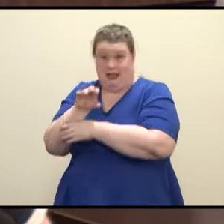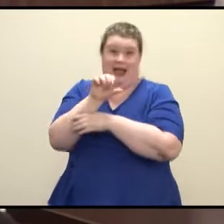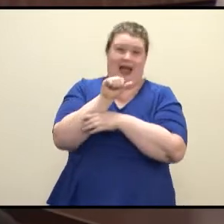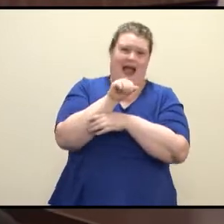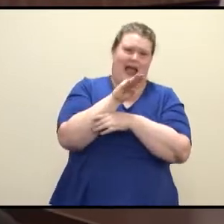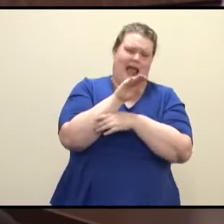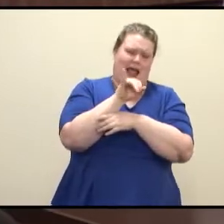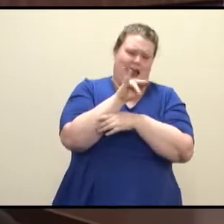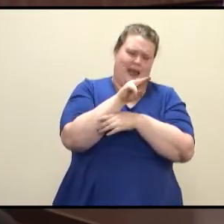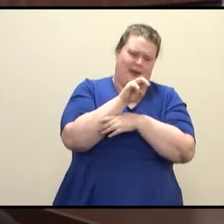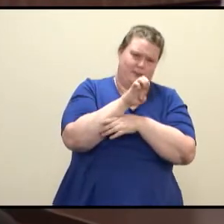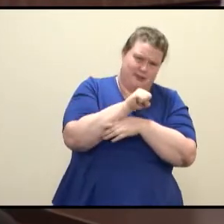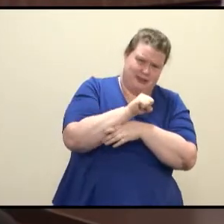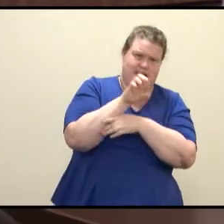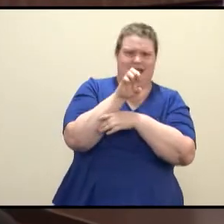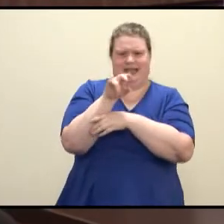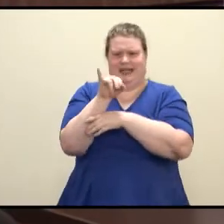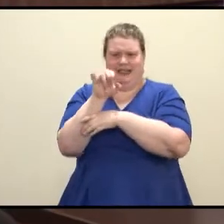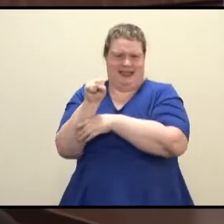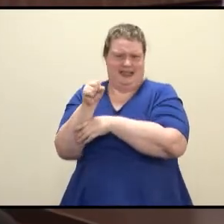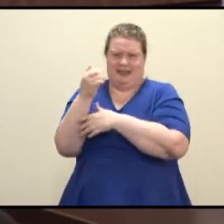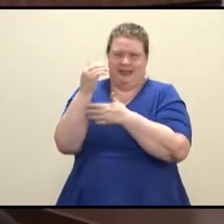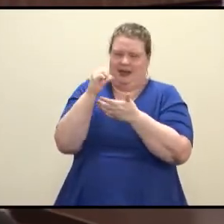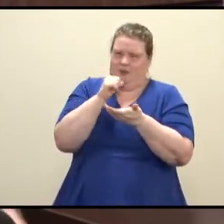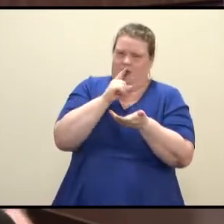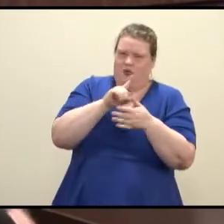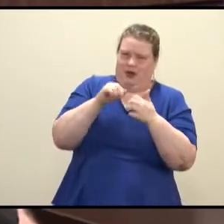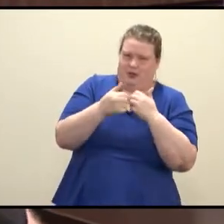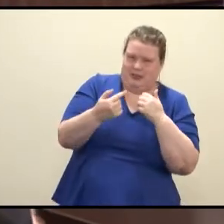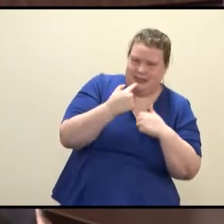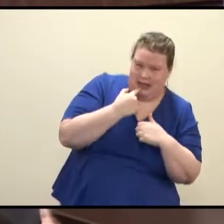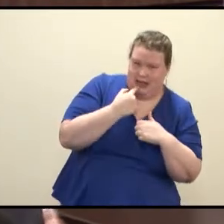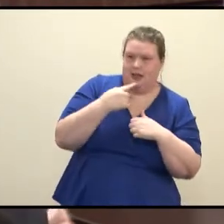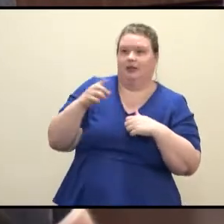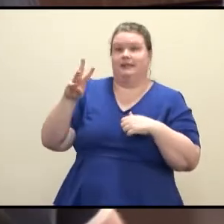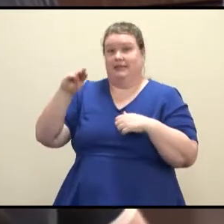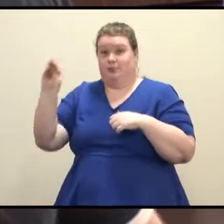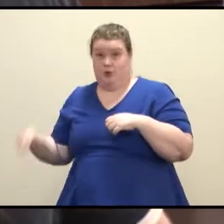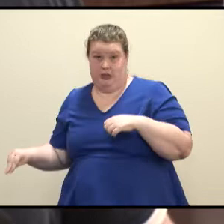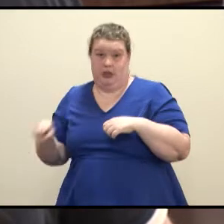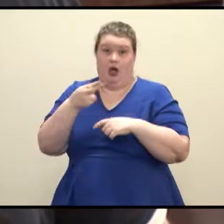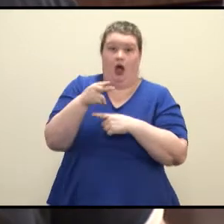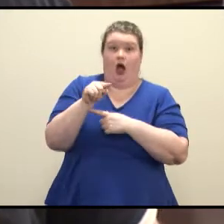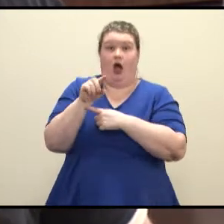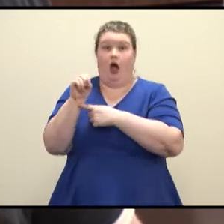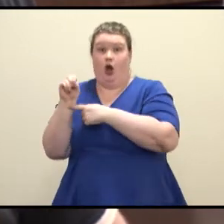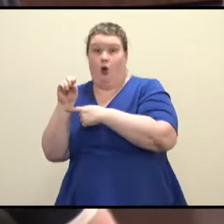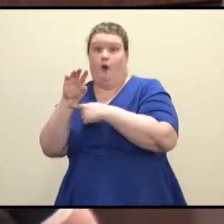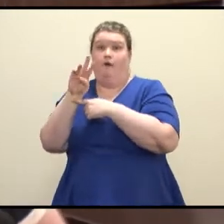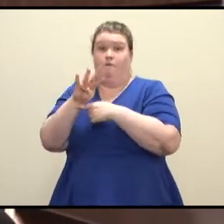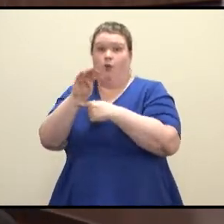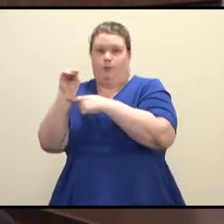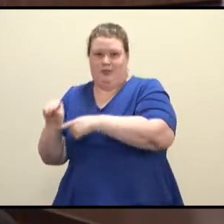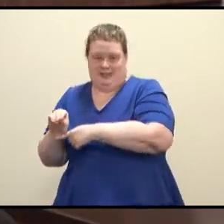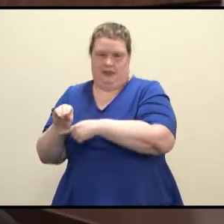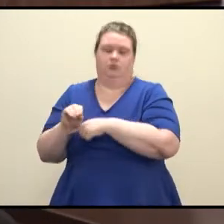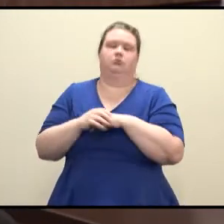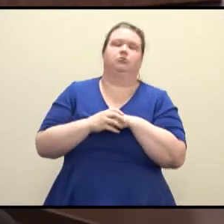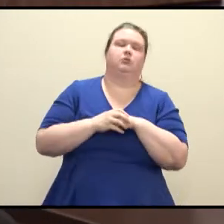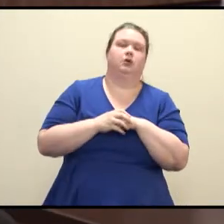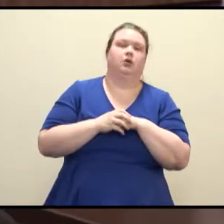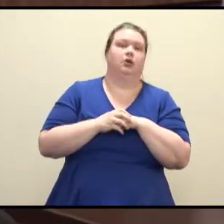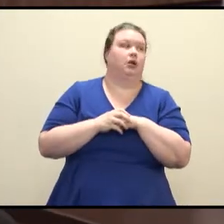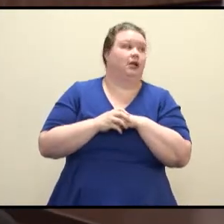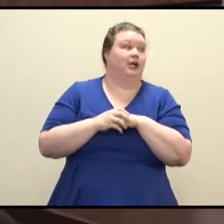don't know if that's how you say it, 5 to 6%. Round Rock, 5%. Hutto, 4%. Base salaries